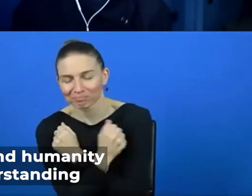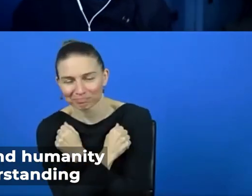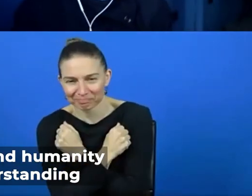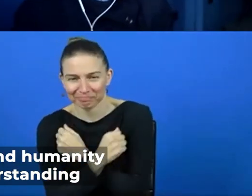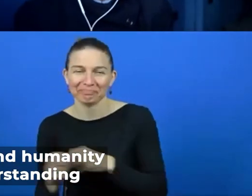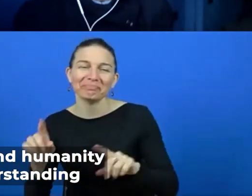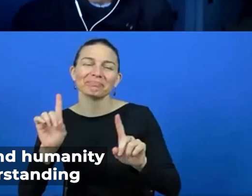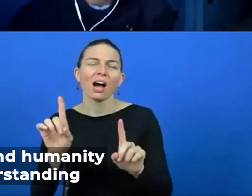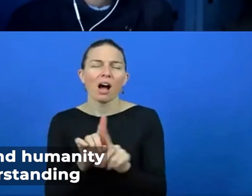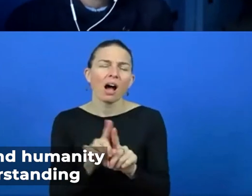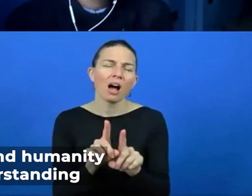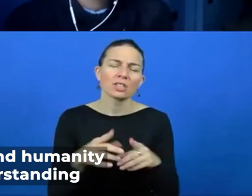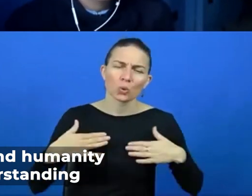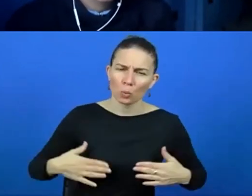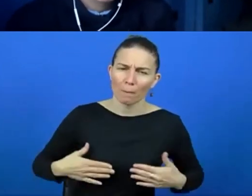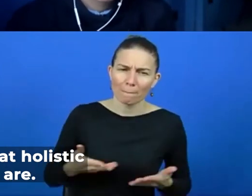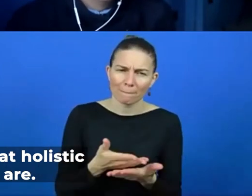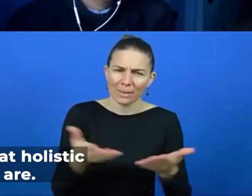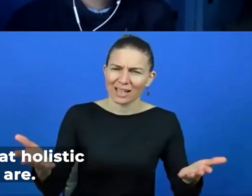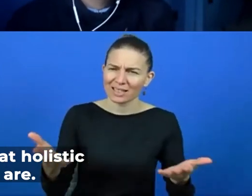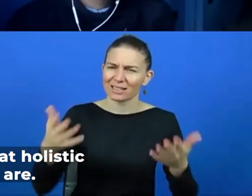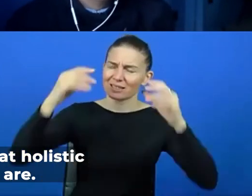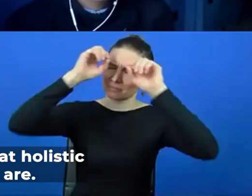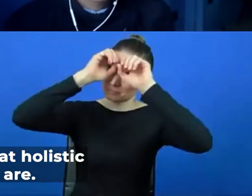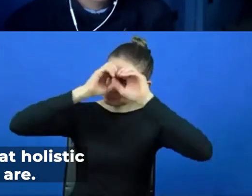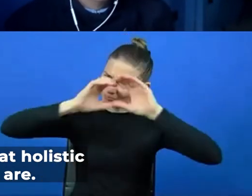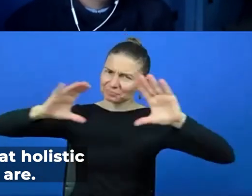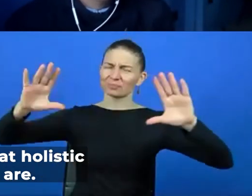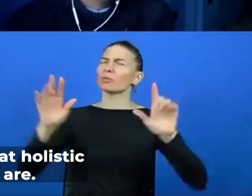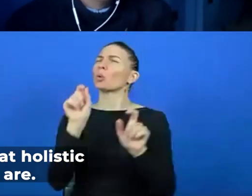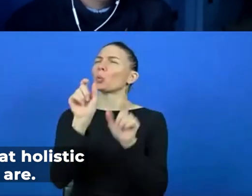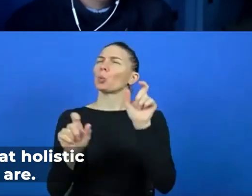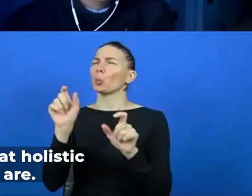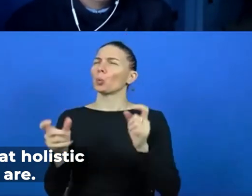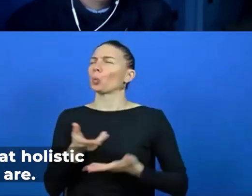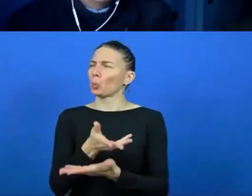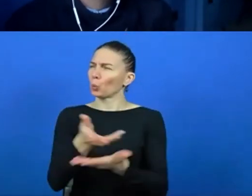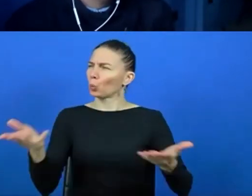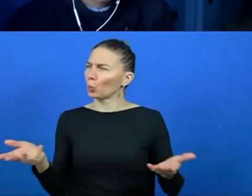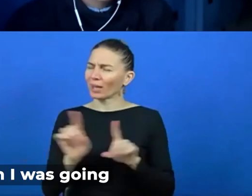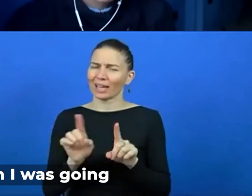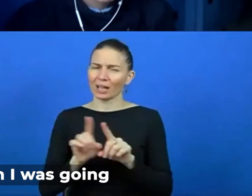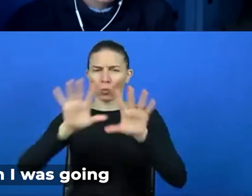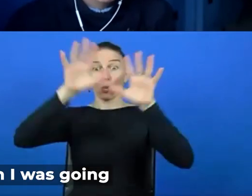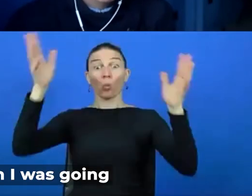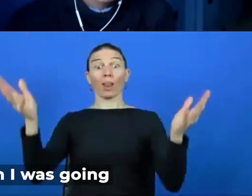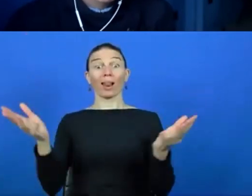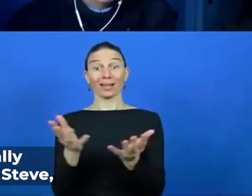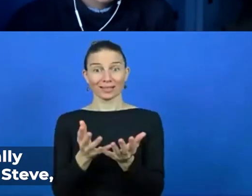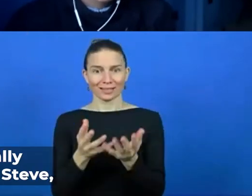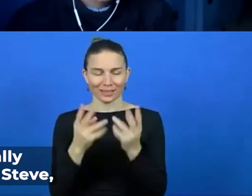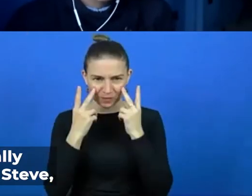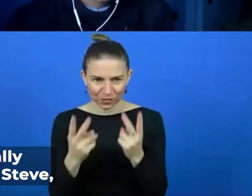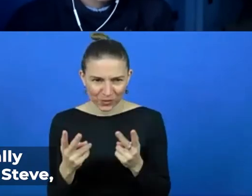around humanity and that wider understanding of who we are and that holistic view of who we are. I think the next question I was